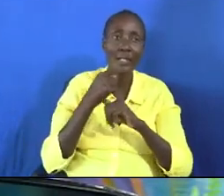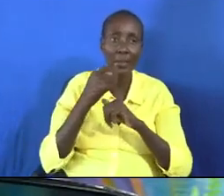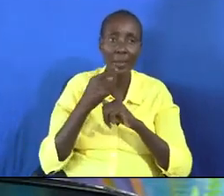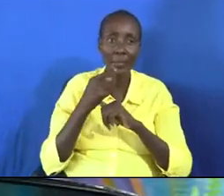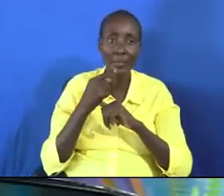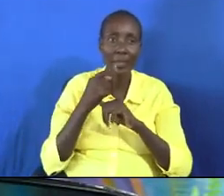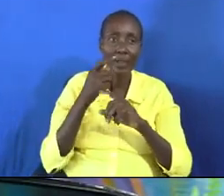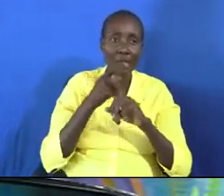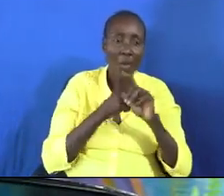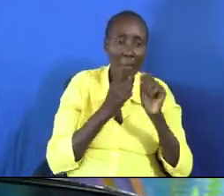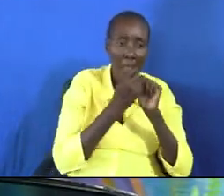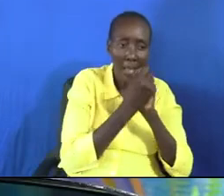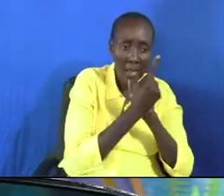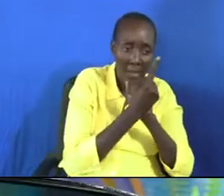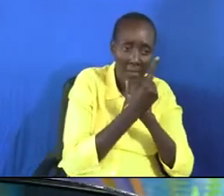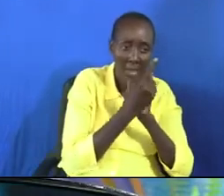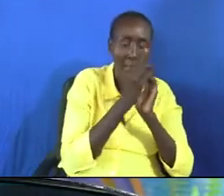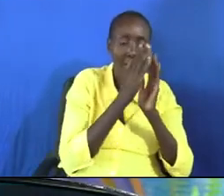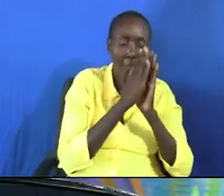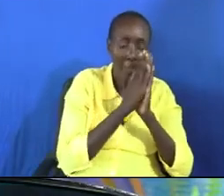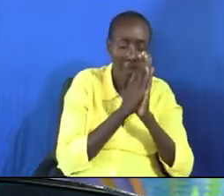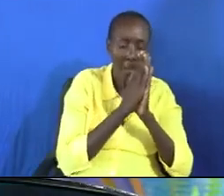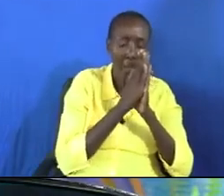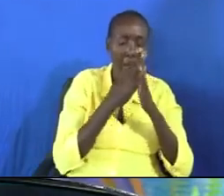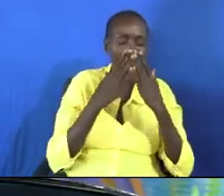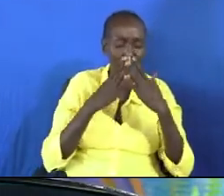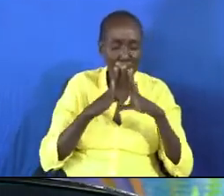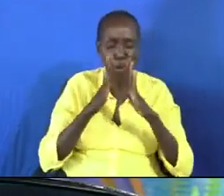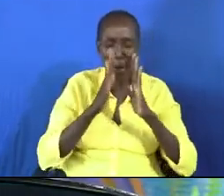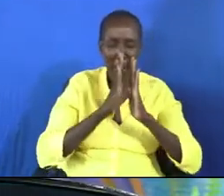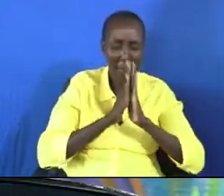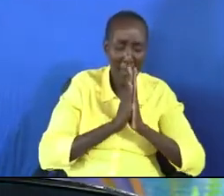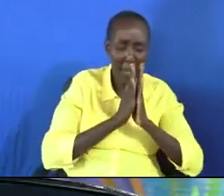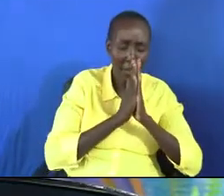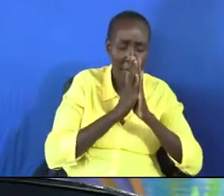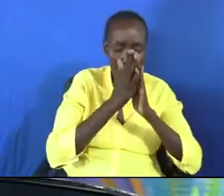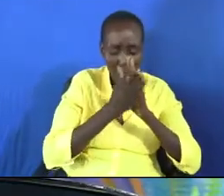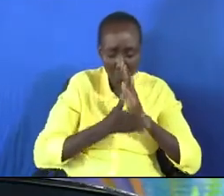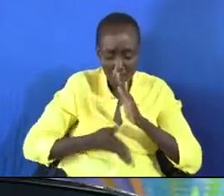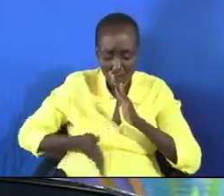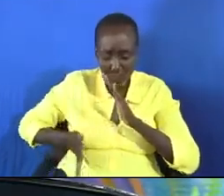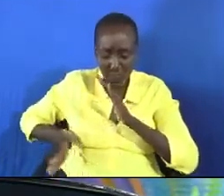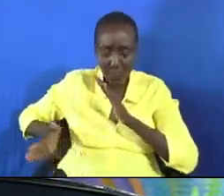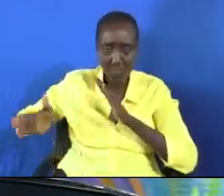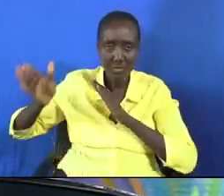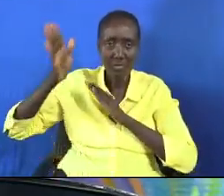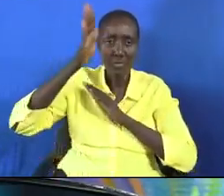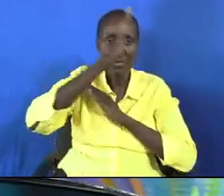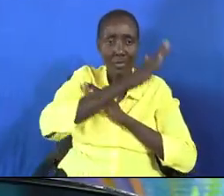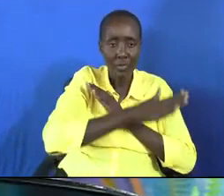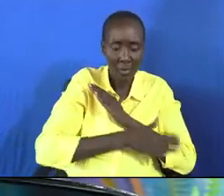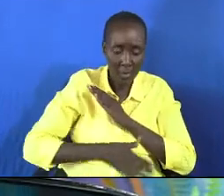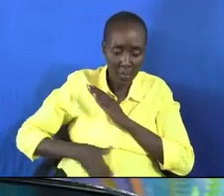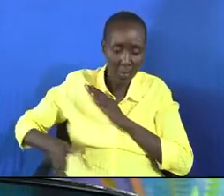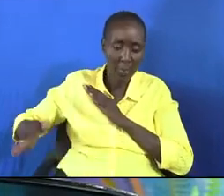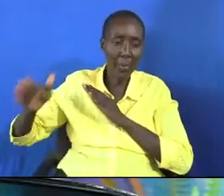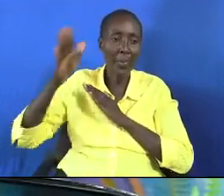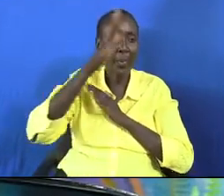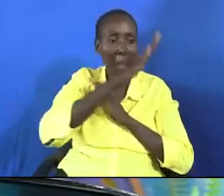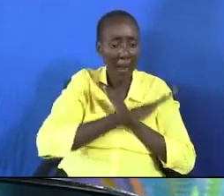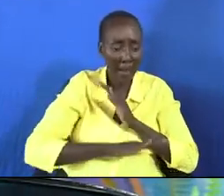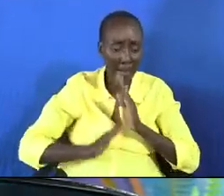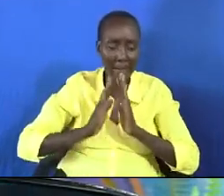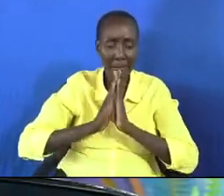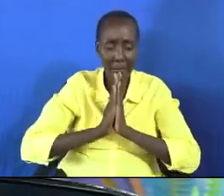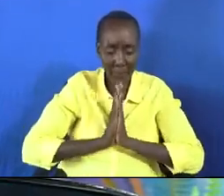said from 11, it is prayer. People went through prayer the whole night, the whole day. They were just praising God and